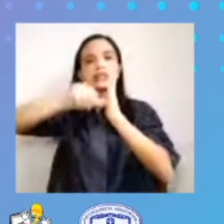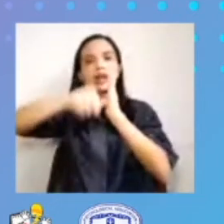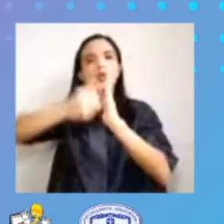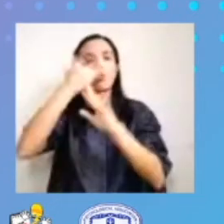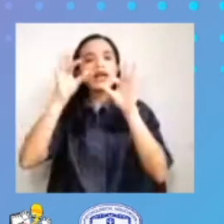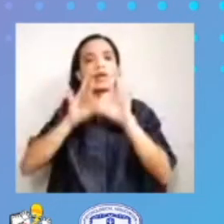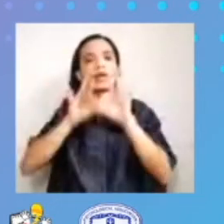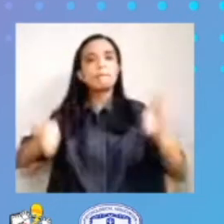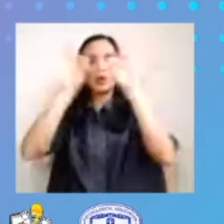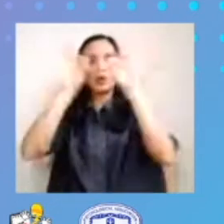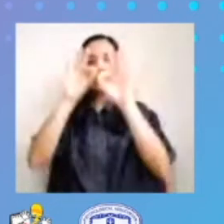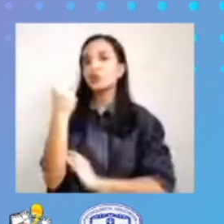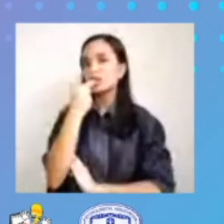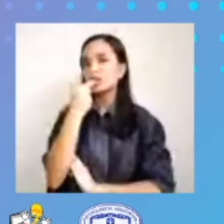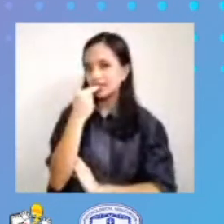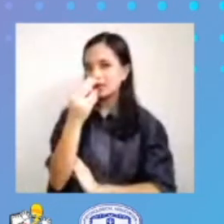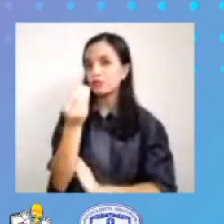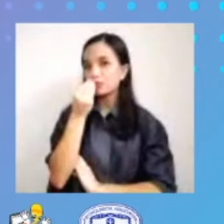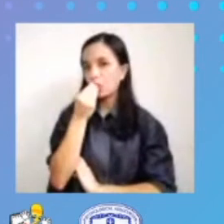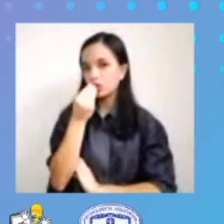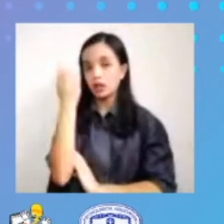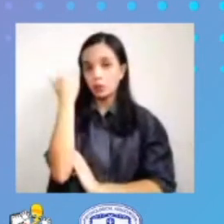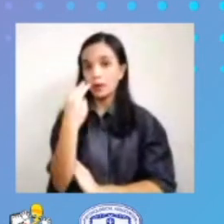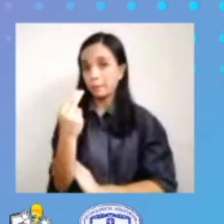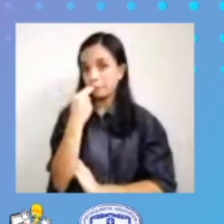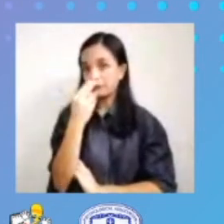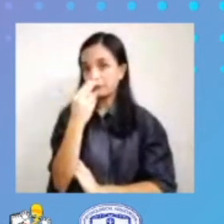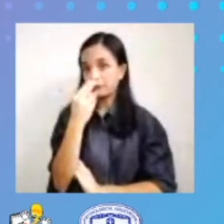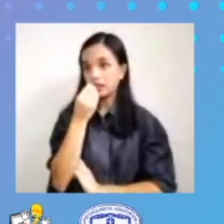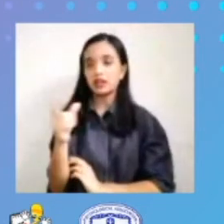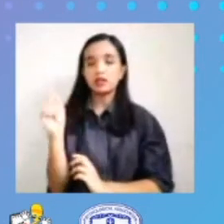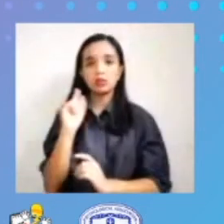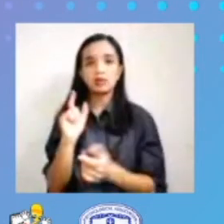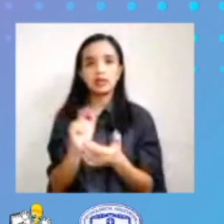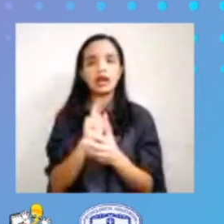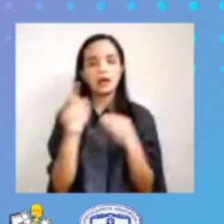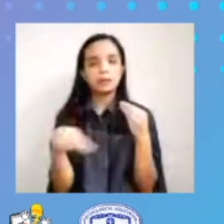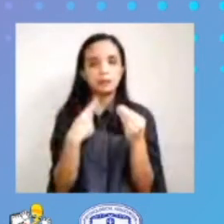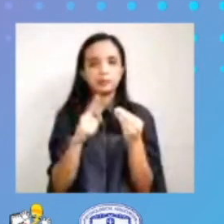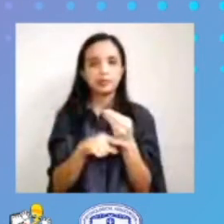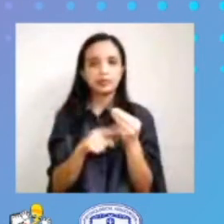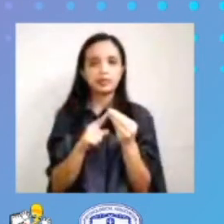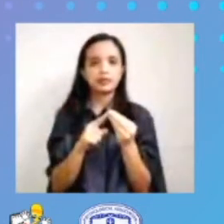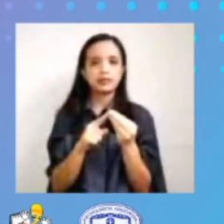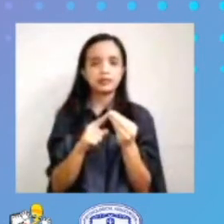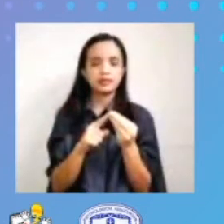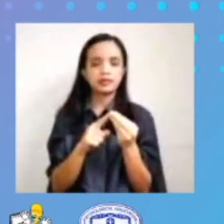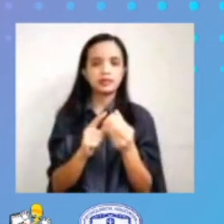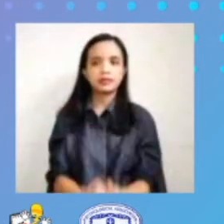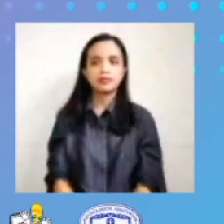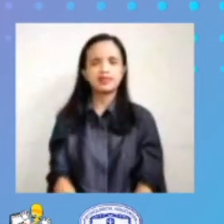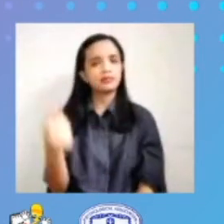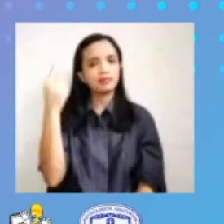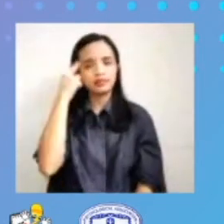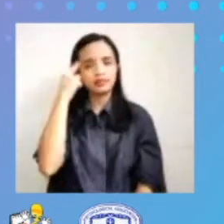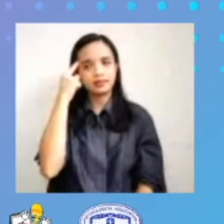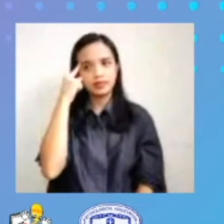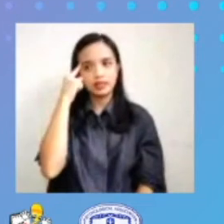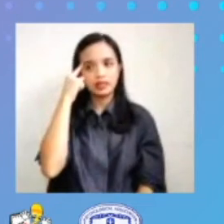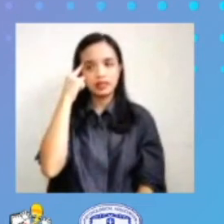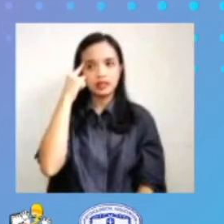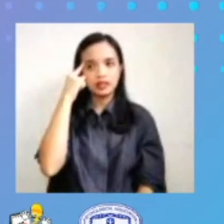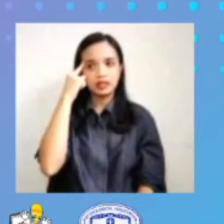a fit and healthy body in terms of movement, then the best exercise for me would be the